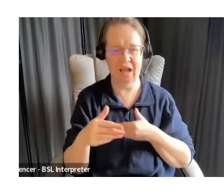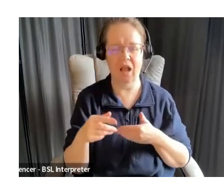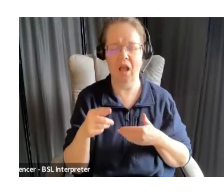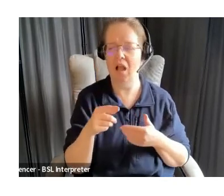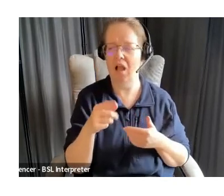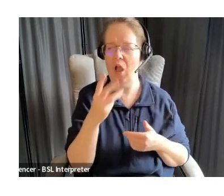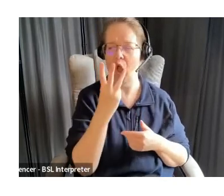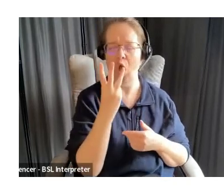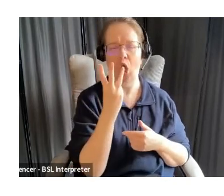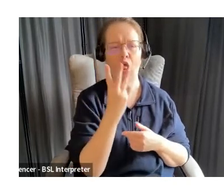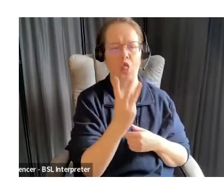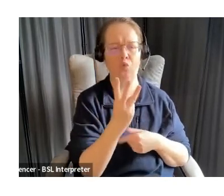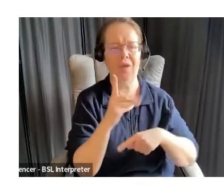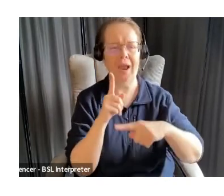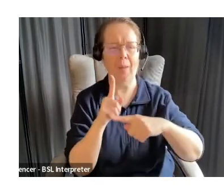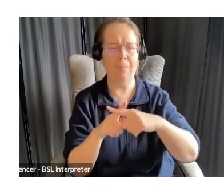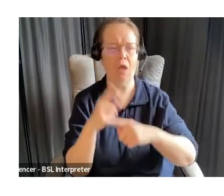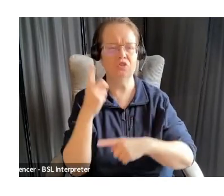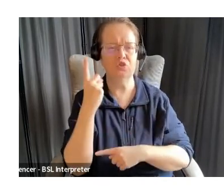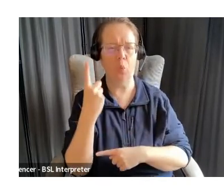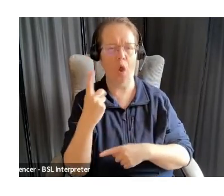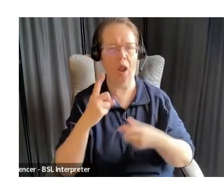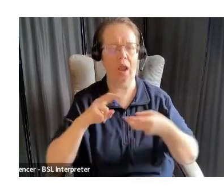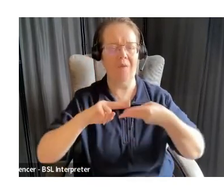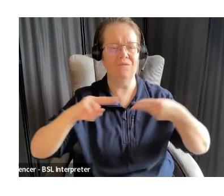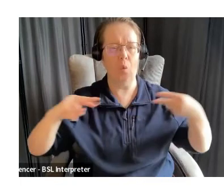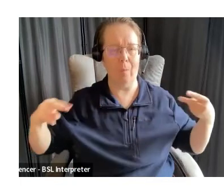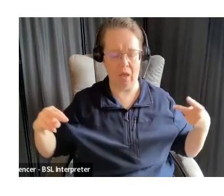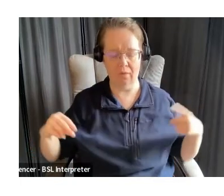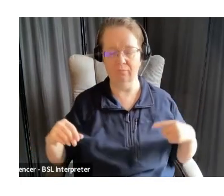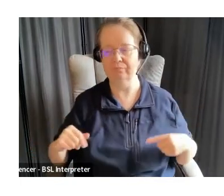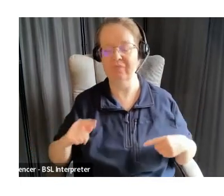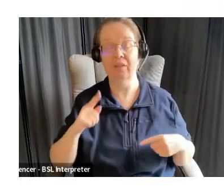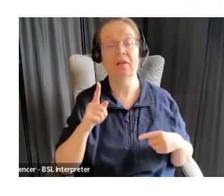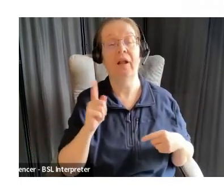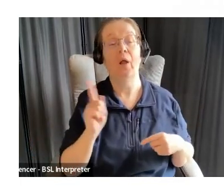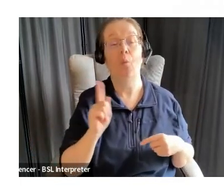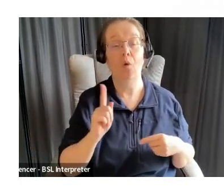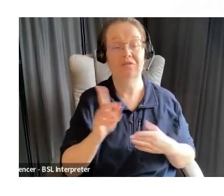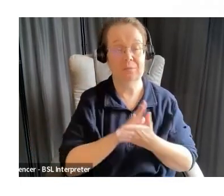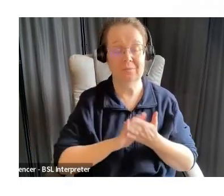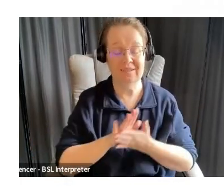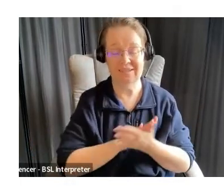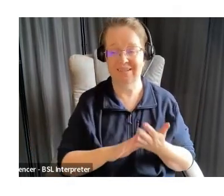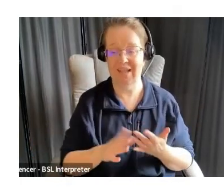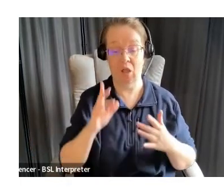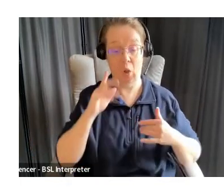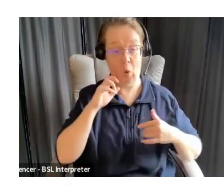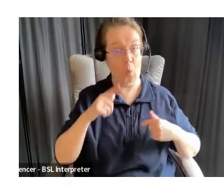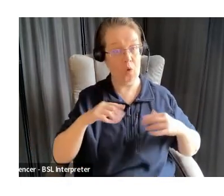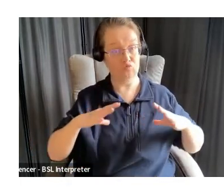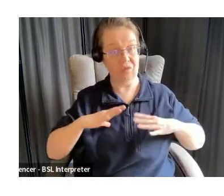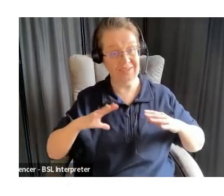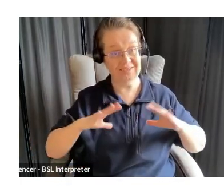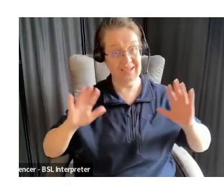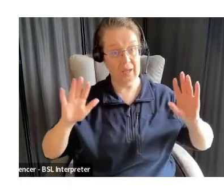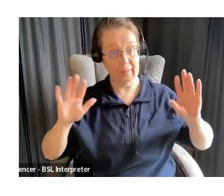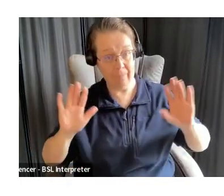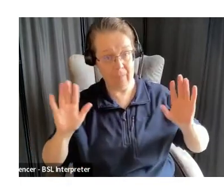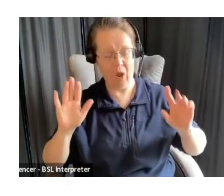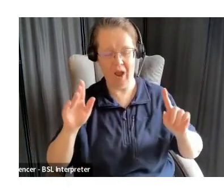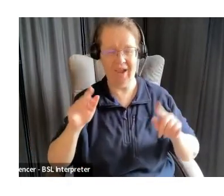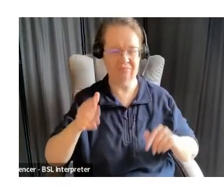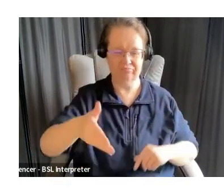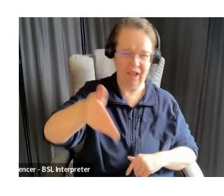formula called the 3+1 formula. And what you want to do is, just before you're about to say goodbye, handshake, or whatever